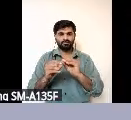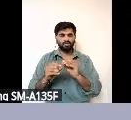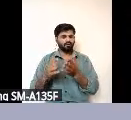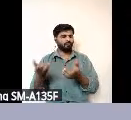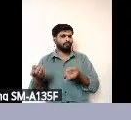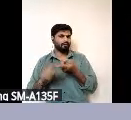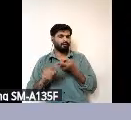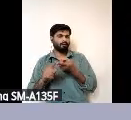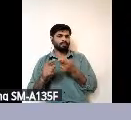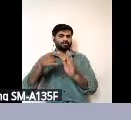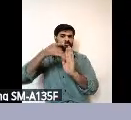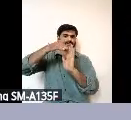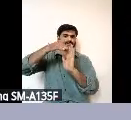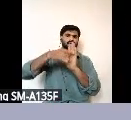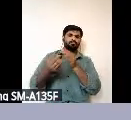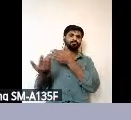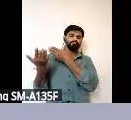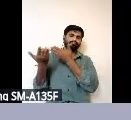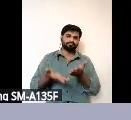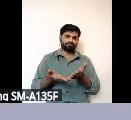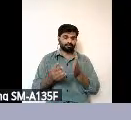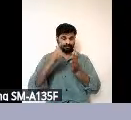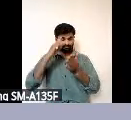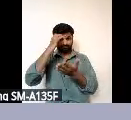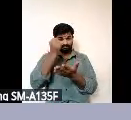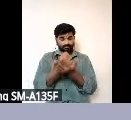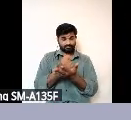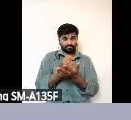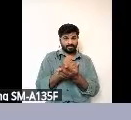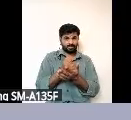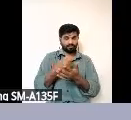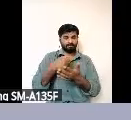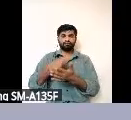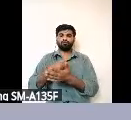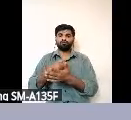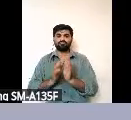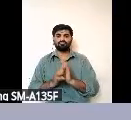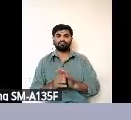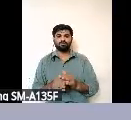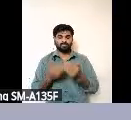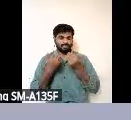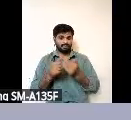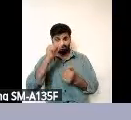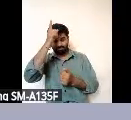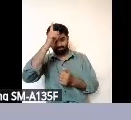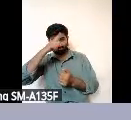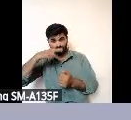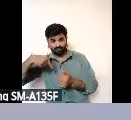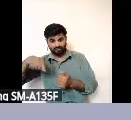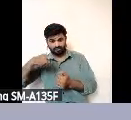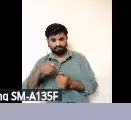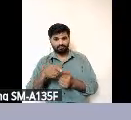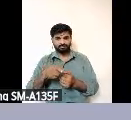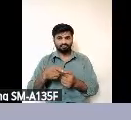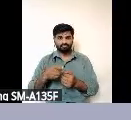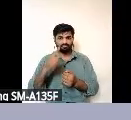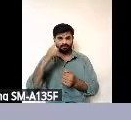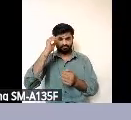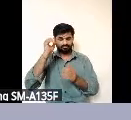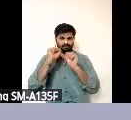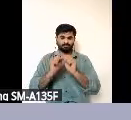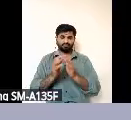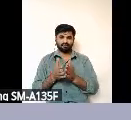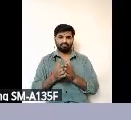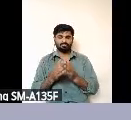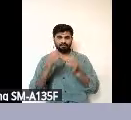and there was also belief that it was an undercount. And then India, after India's independence, the Indian government also decided not to do that,